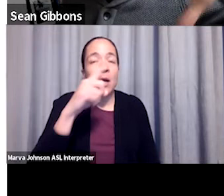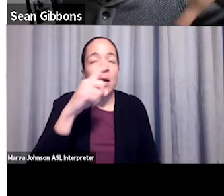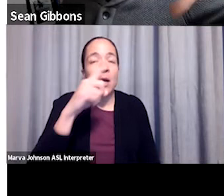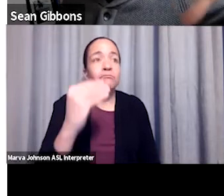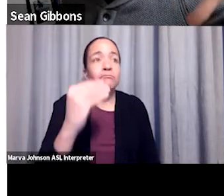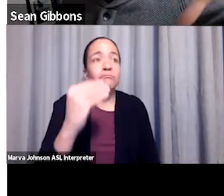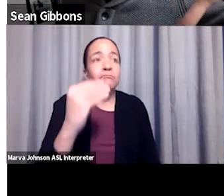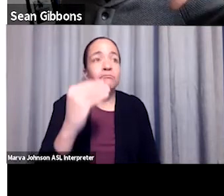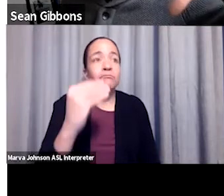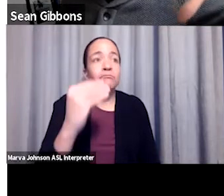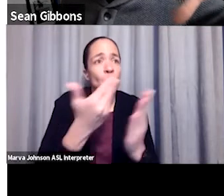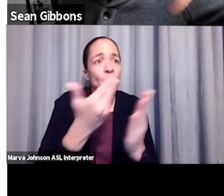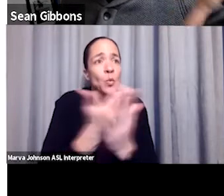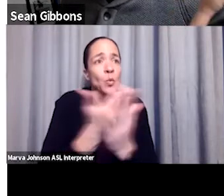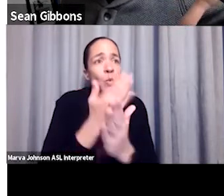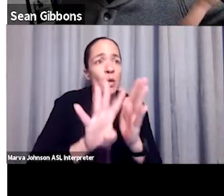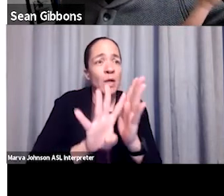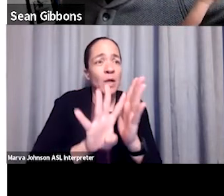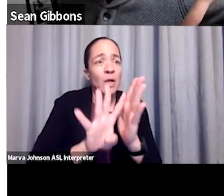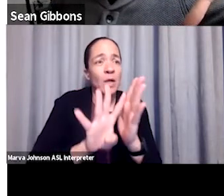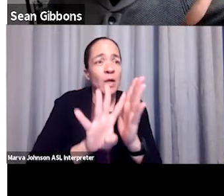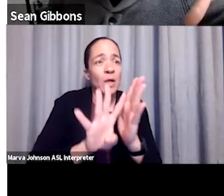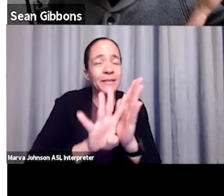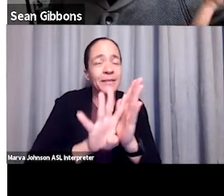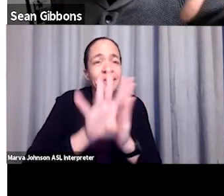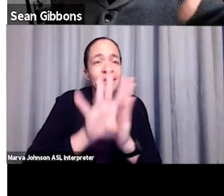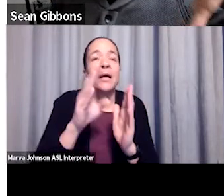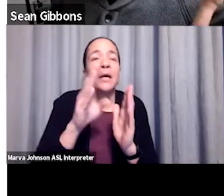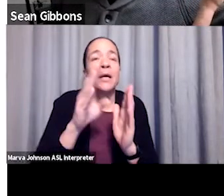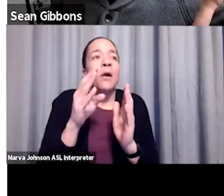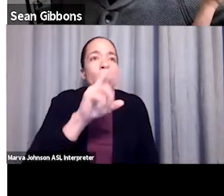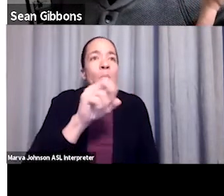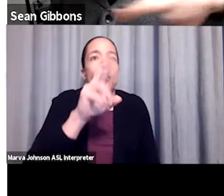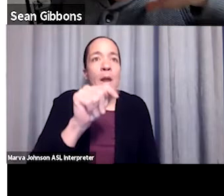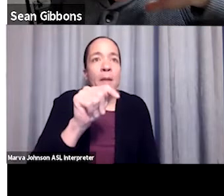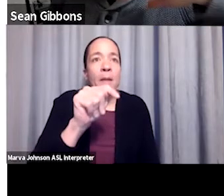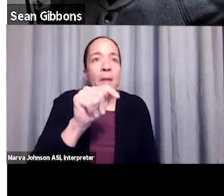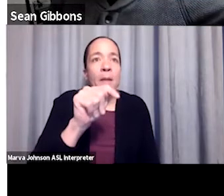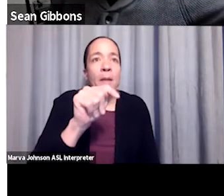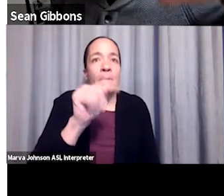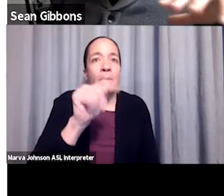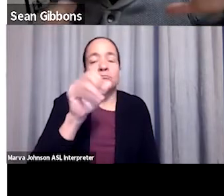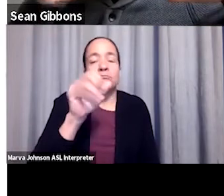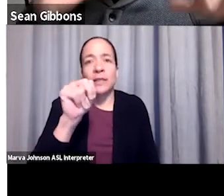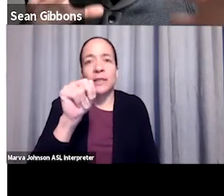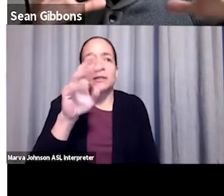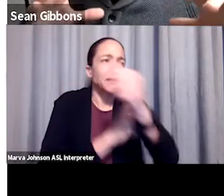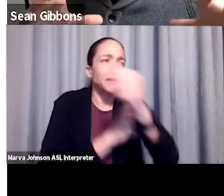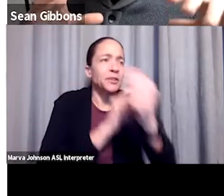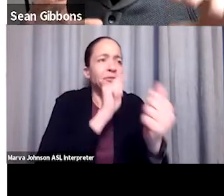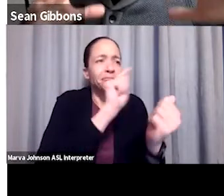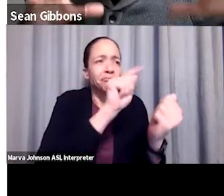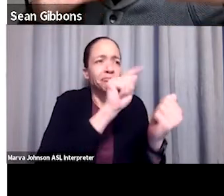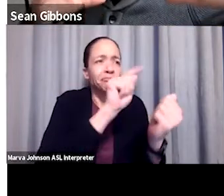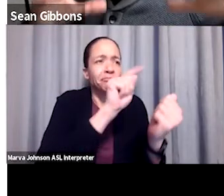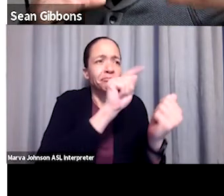we was Tanya Barrientos of the Robert Wood Johnson Foundation and Norris West from the Annie Case Foundation, along with a really fantastic team of other